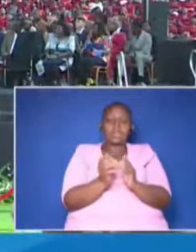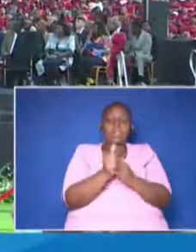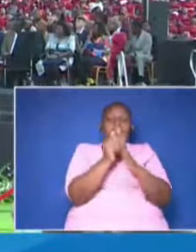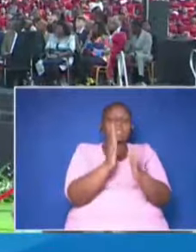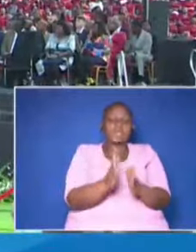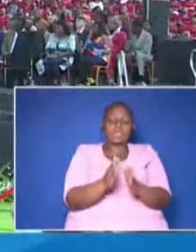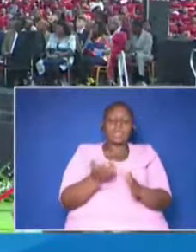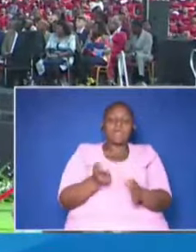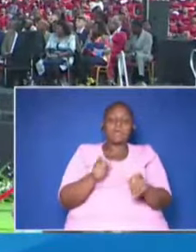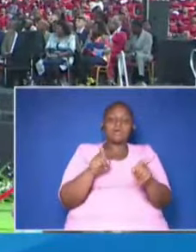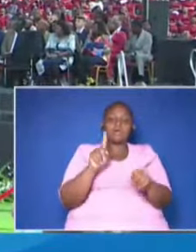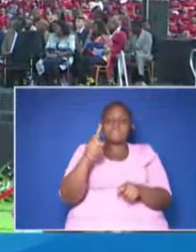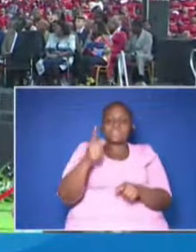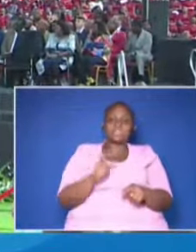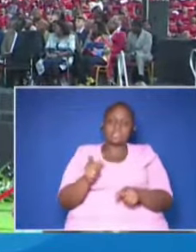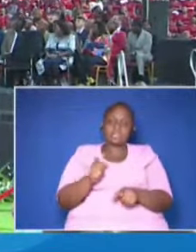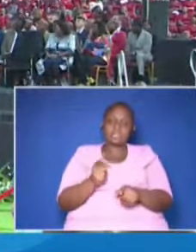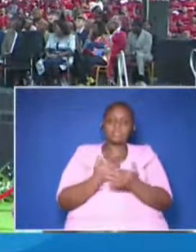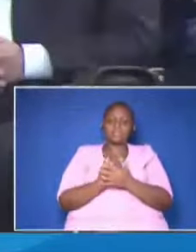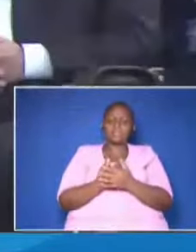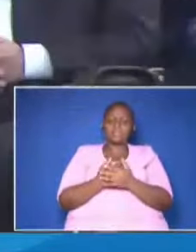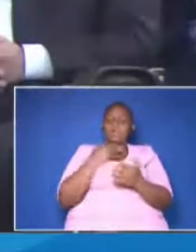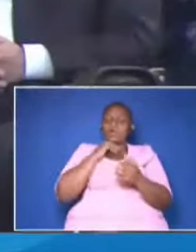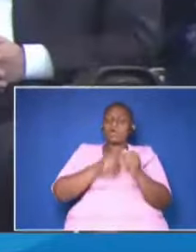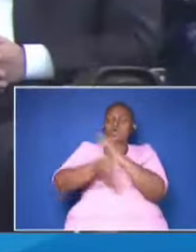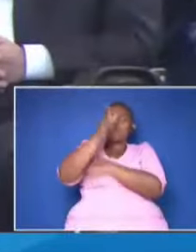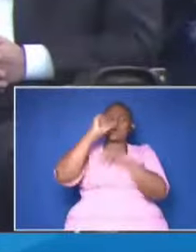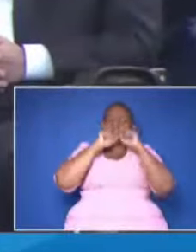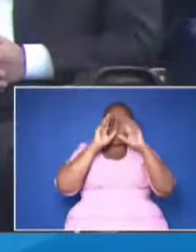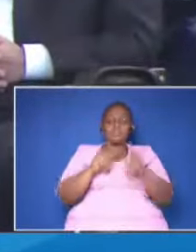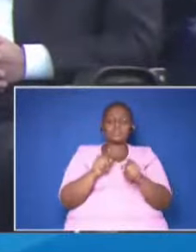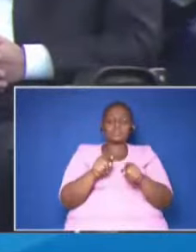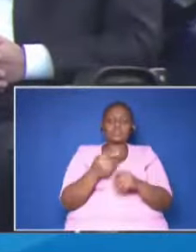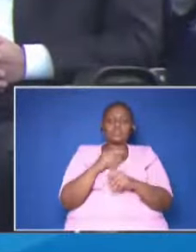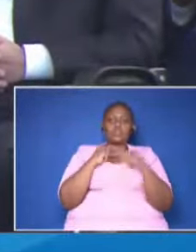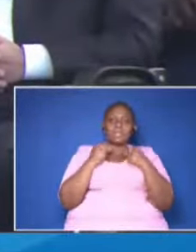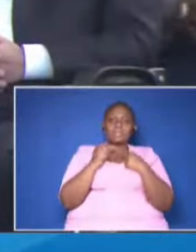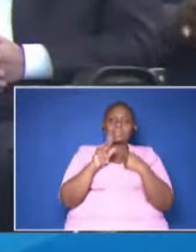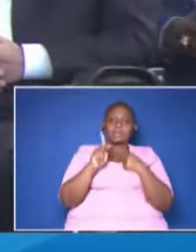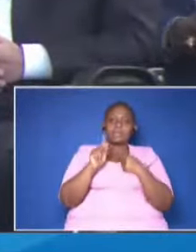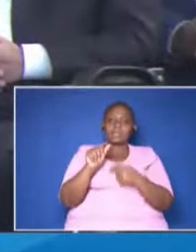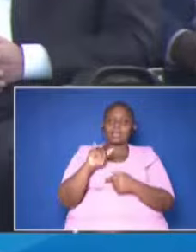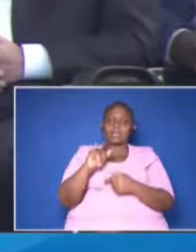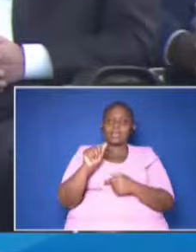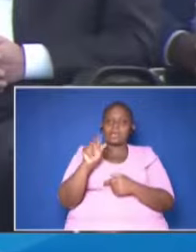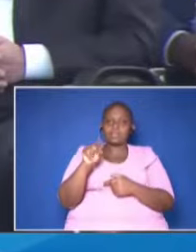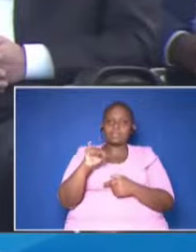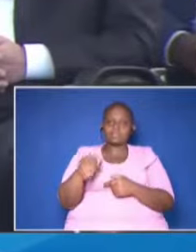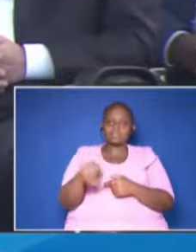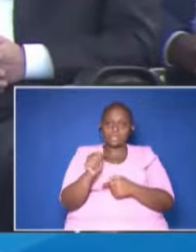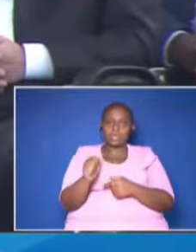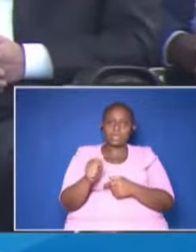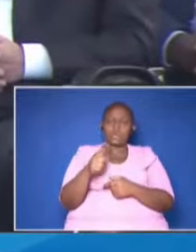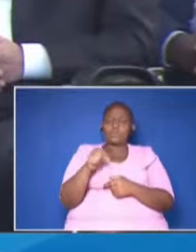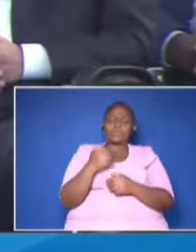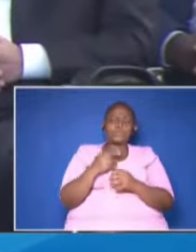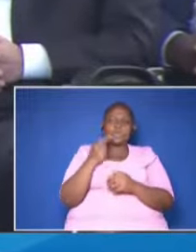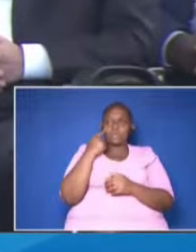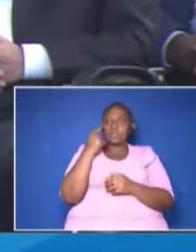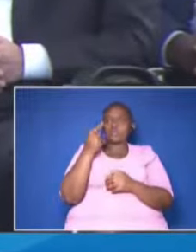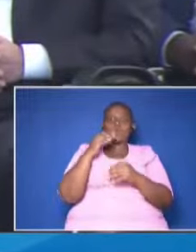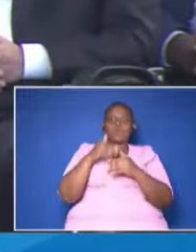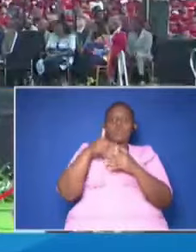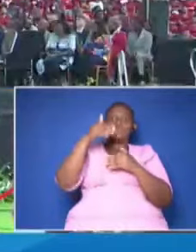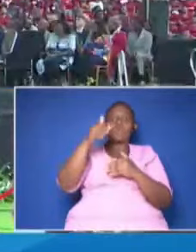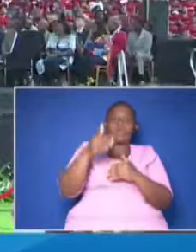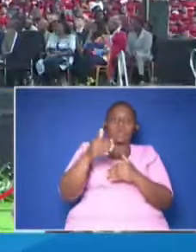lady God bless we are looking forward to having you here stadium with such a meeting because you